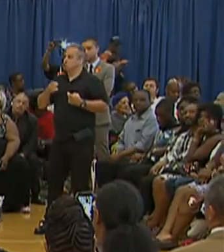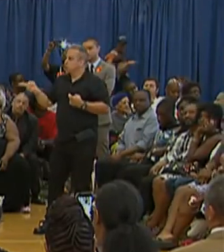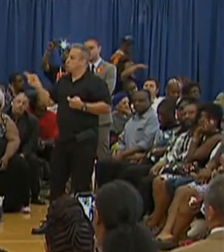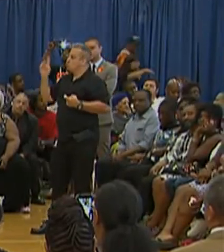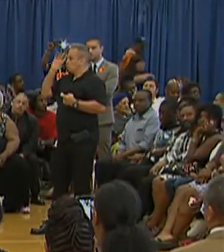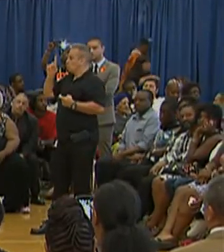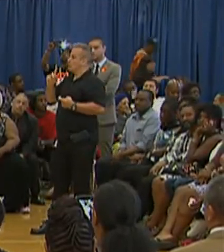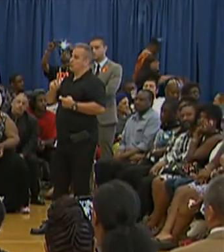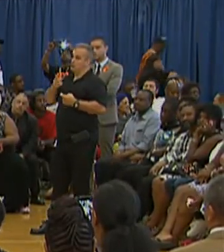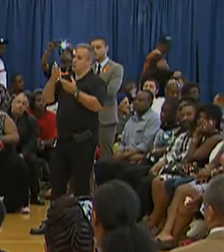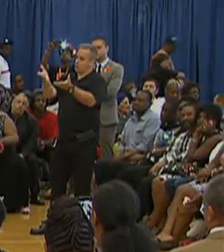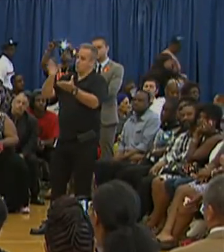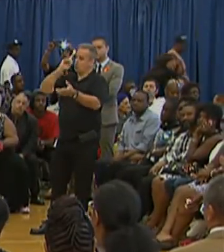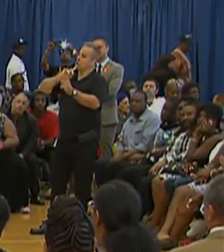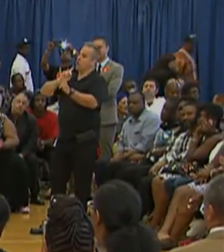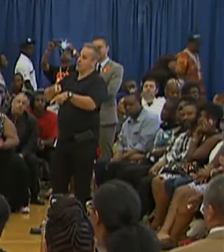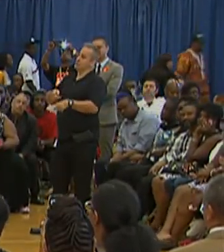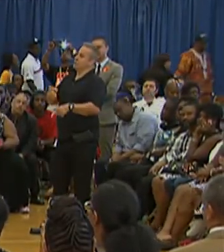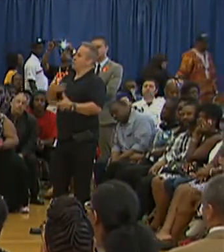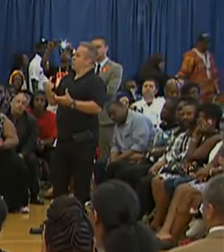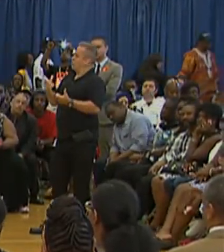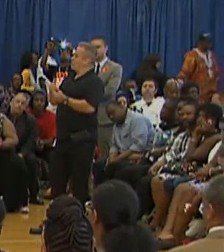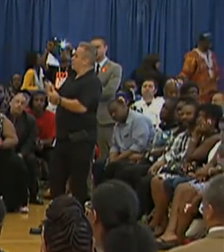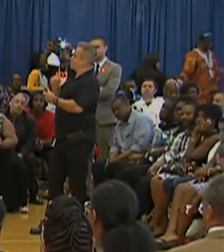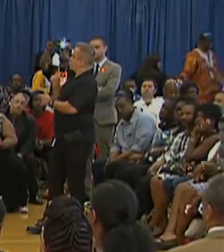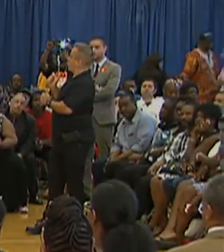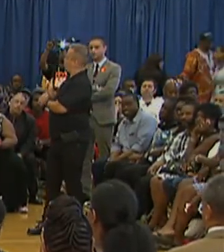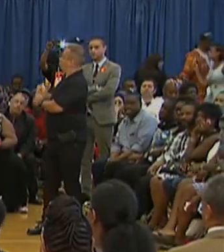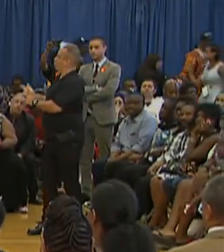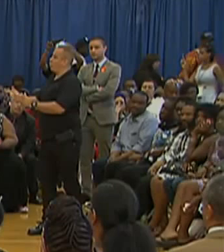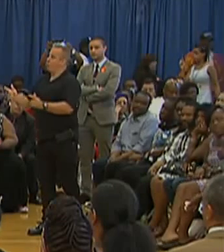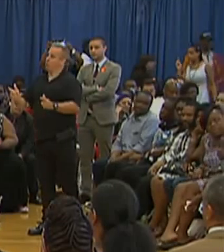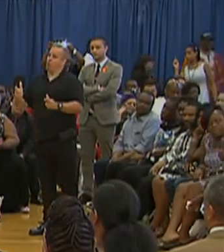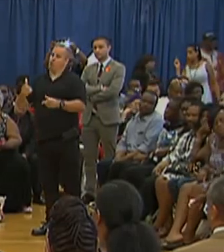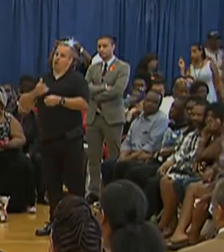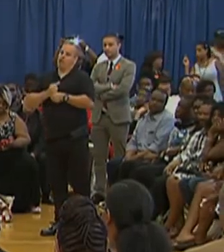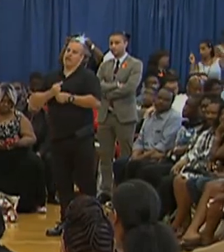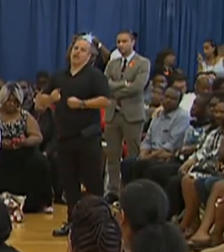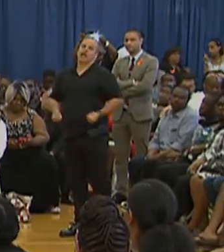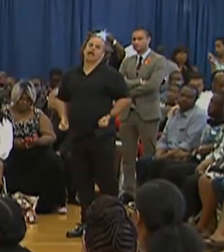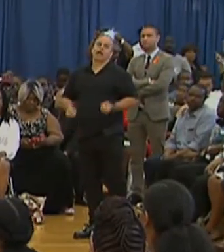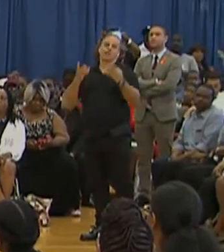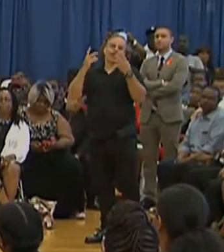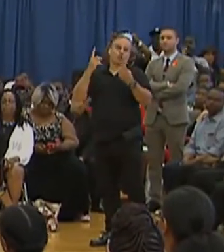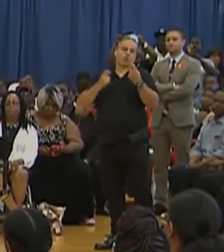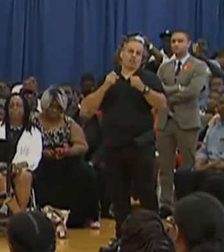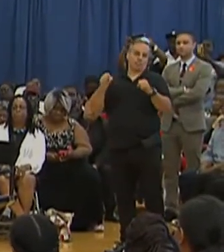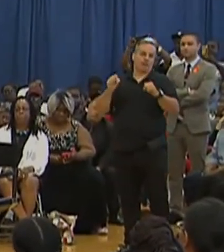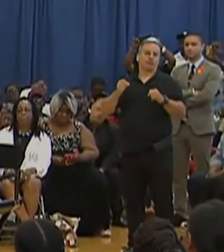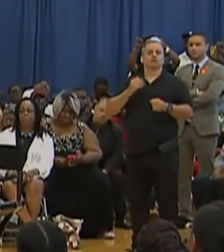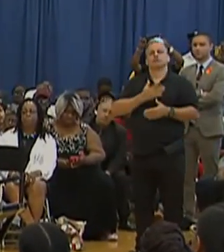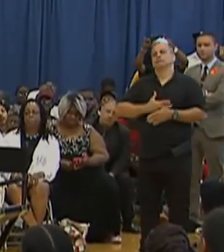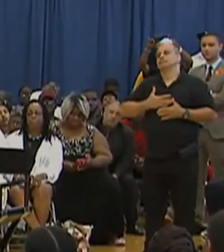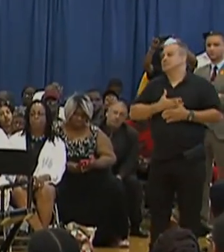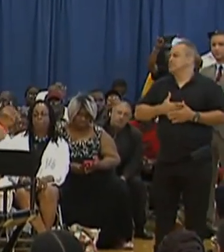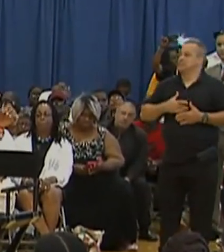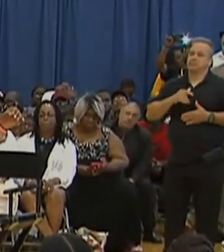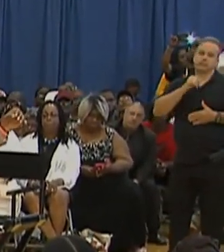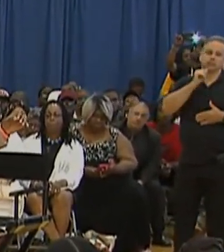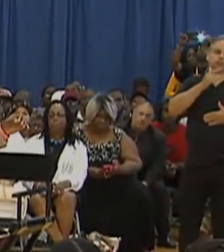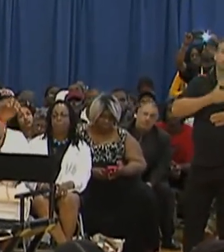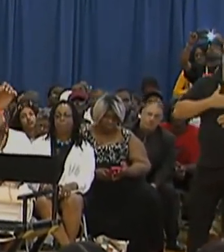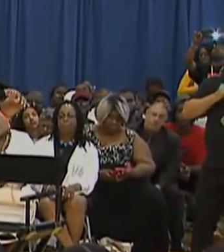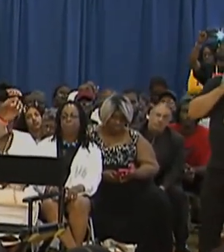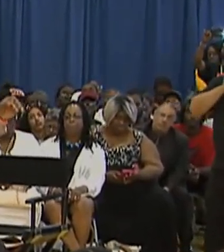answer. We want to make sure everybody gets as many questions in as possible. So please, please, please, don't be an elected official and don't